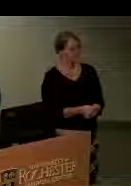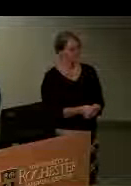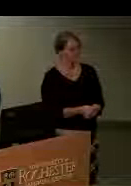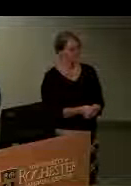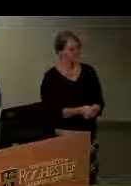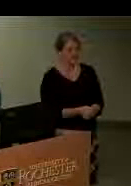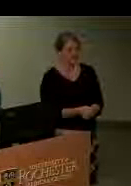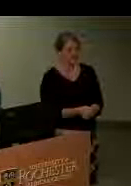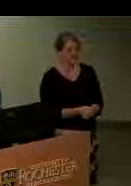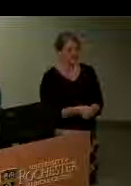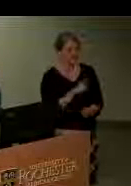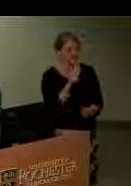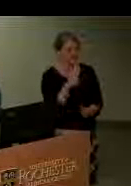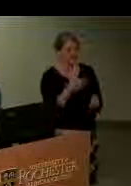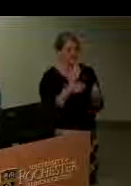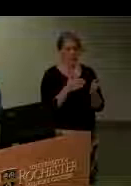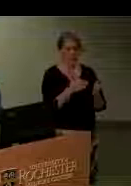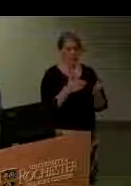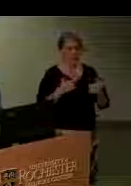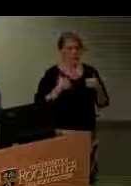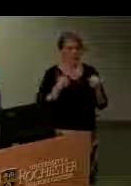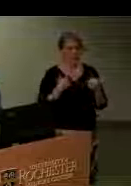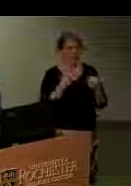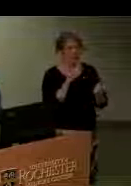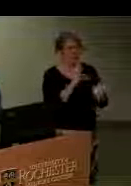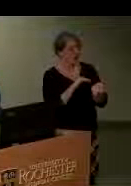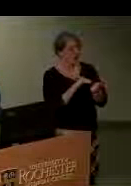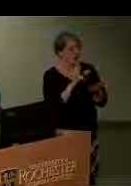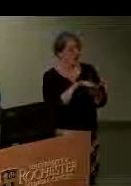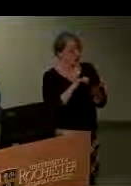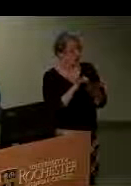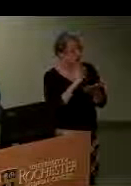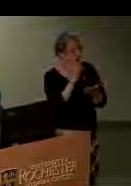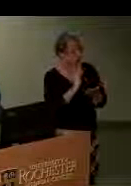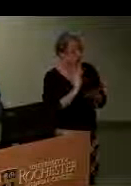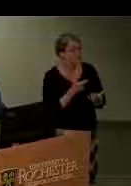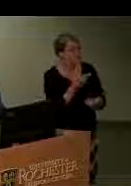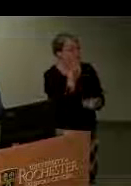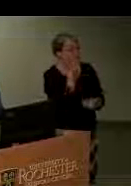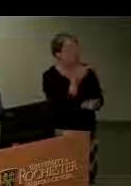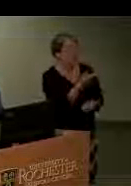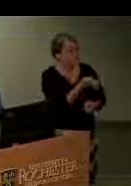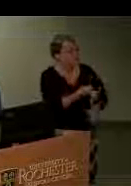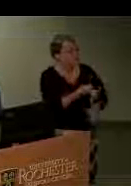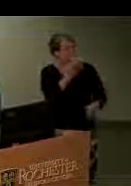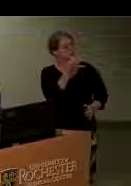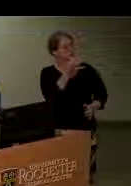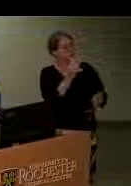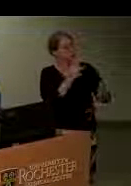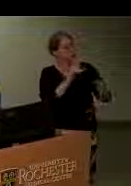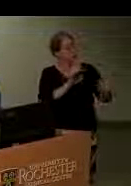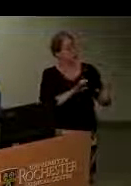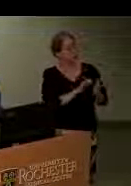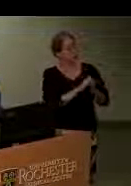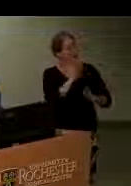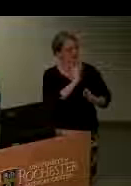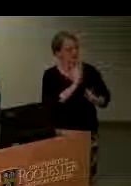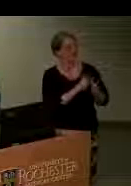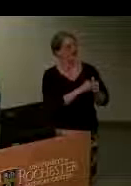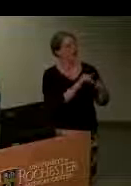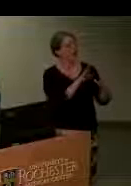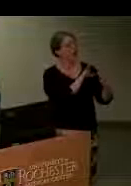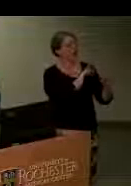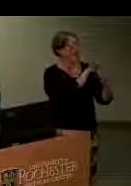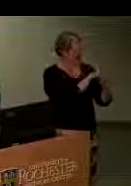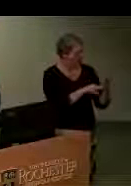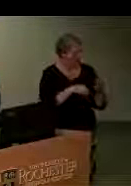And that the only way young doctors learn this is to watch people who are good at it do it, and then for them to